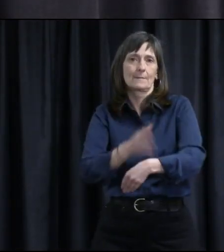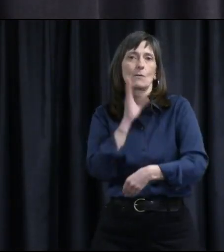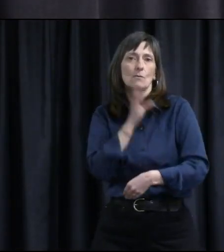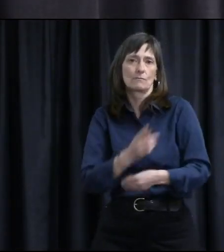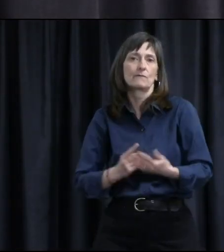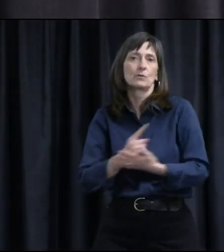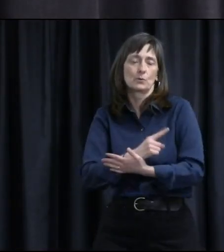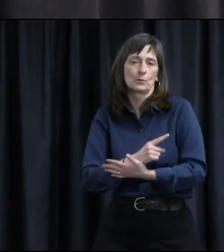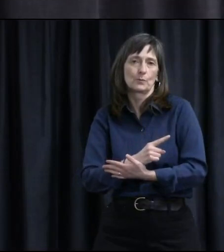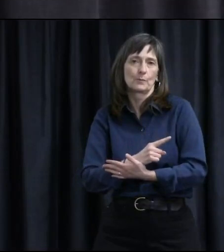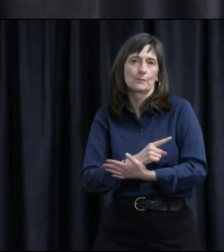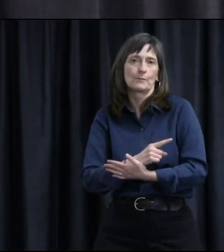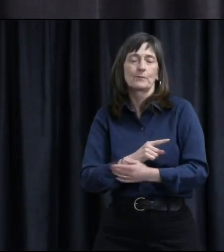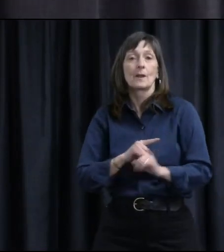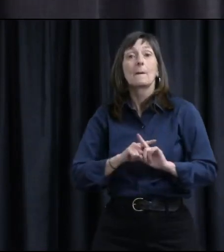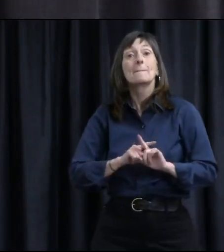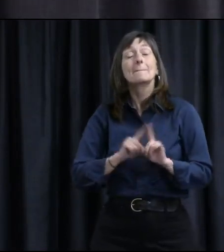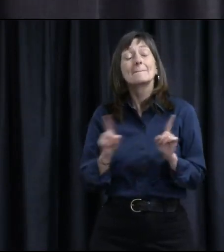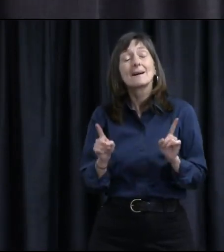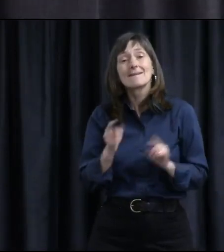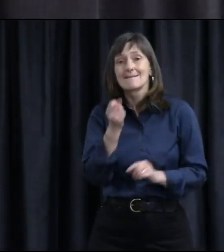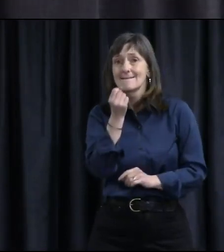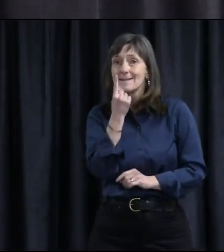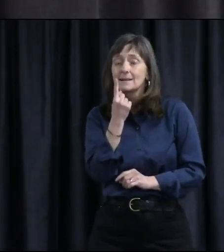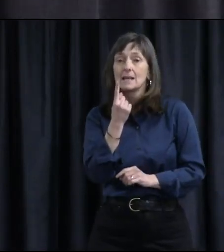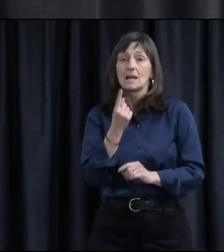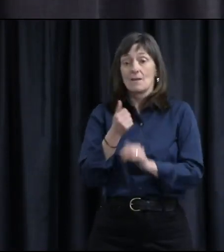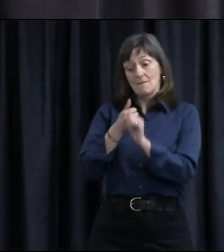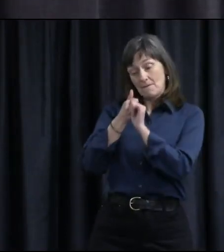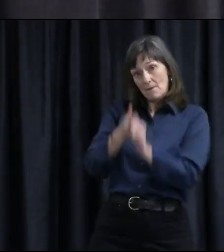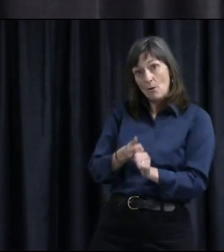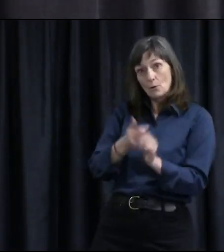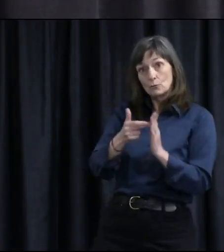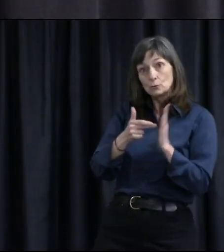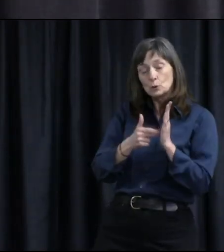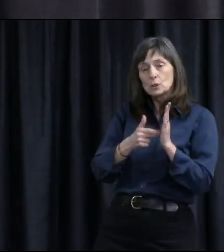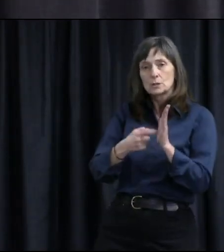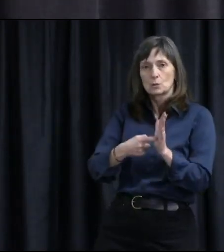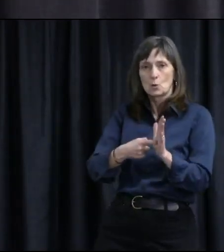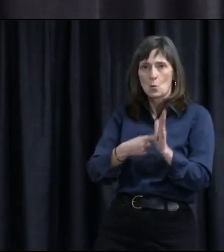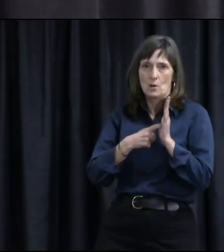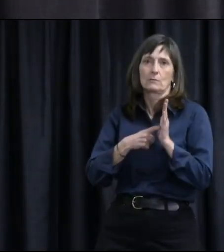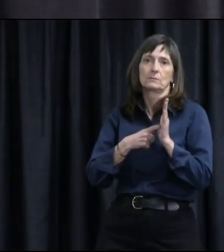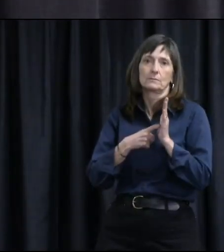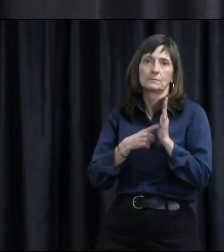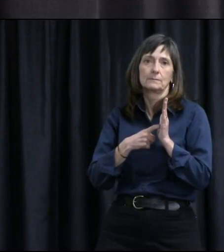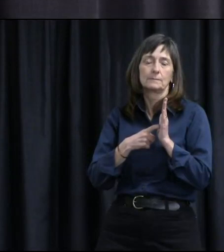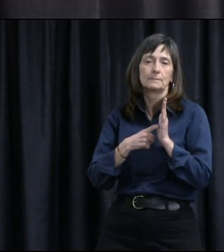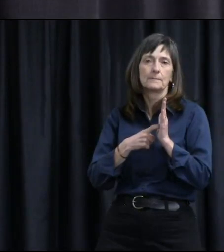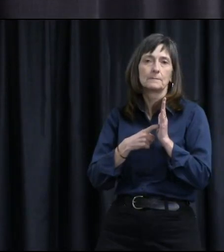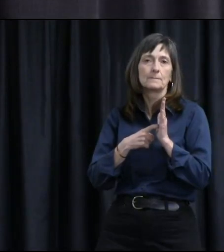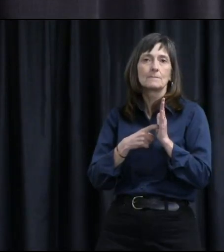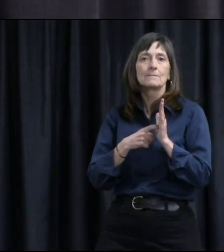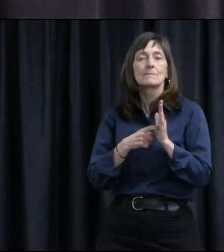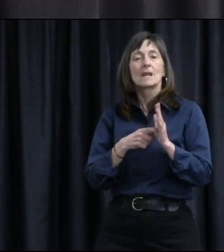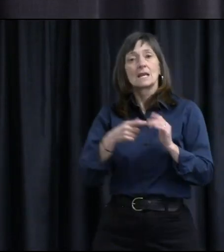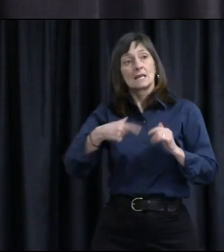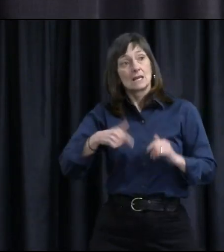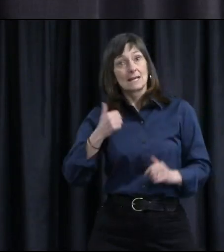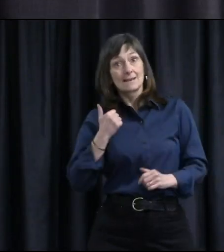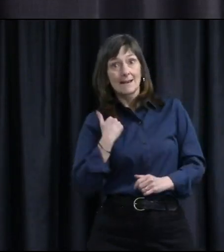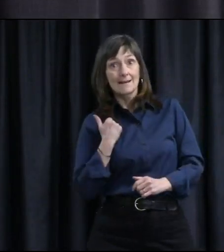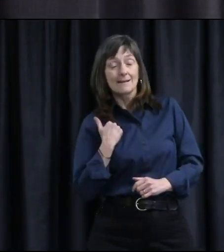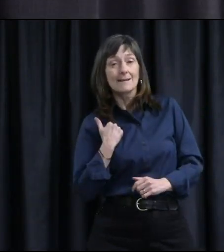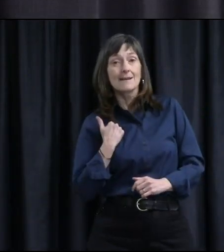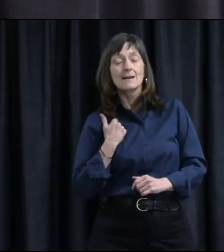province that compliance is required. We have taken some of the strictest measures within this country, and now we are